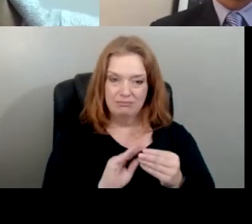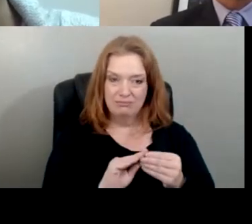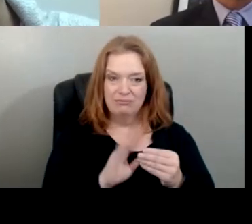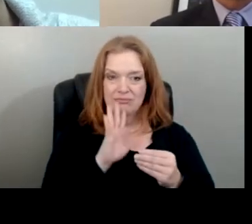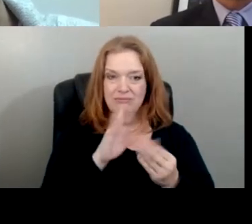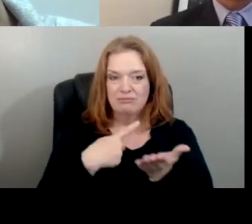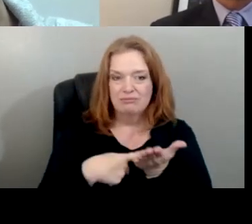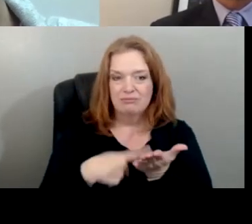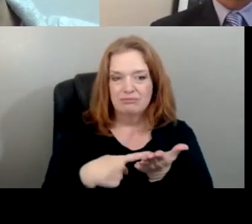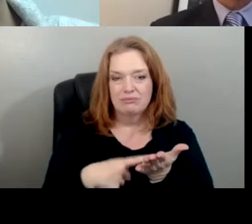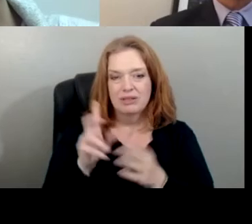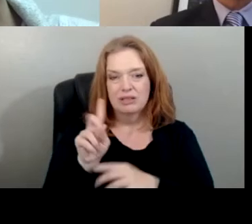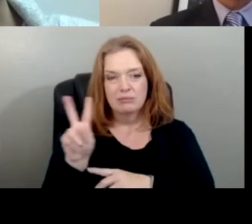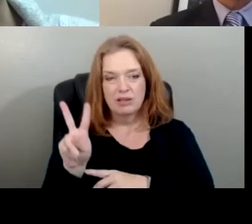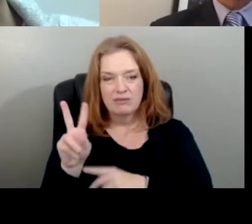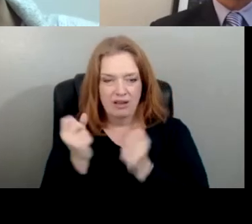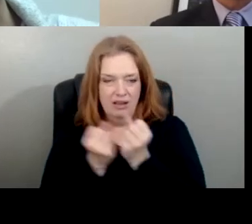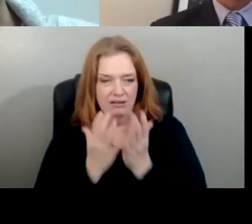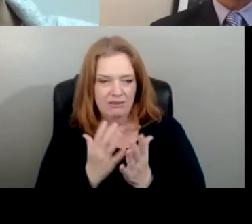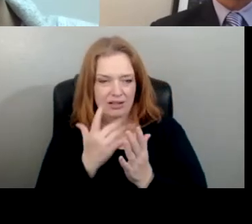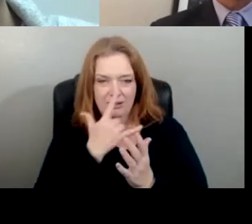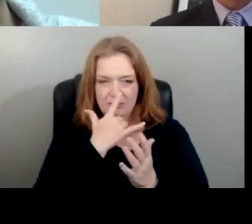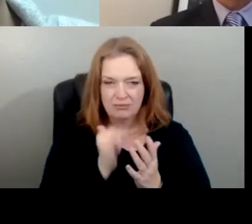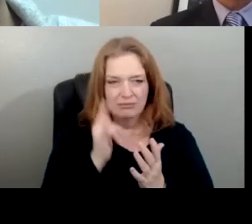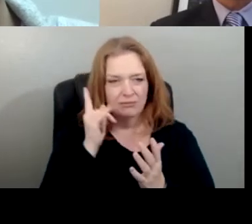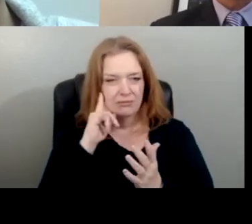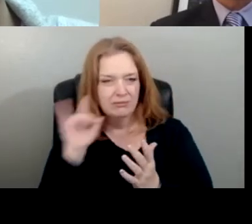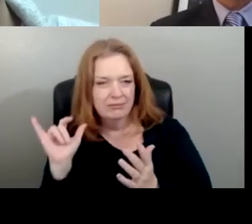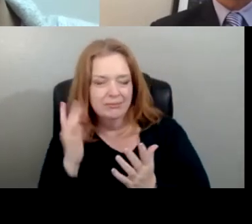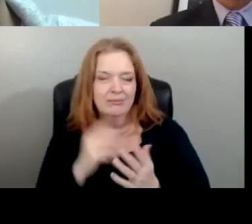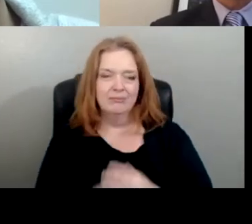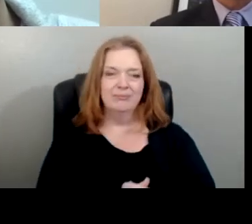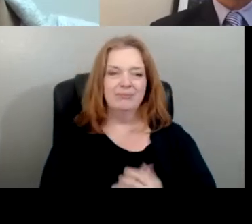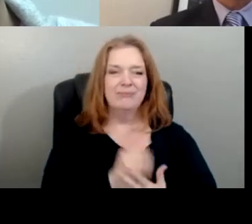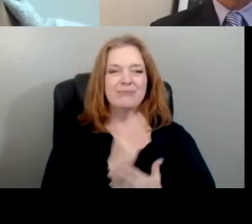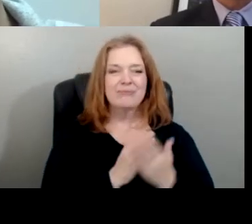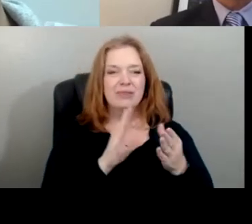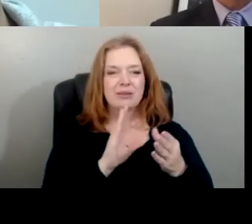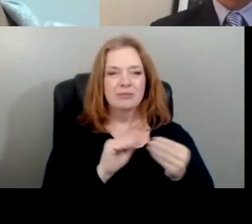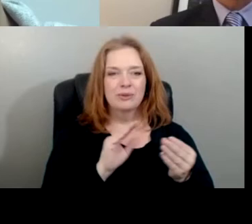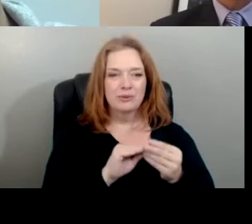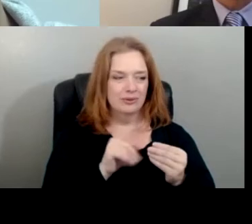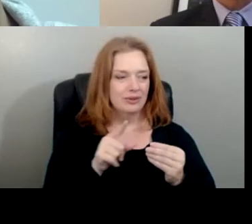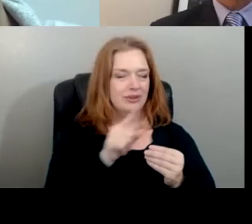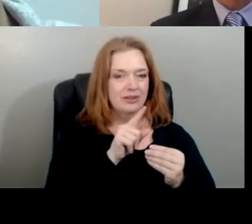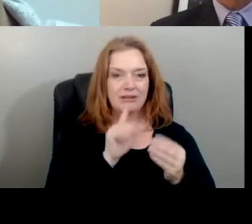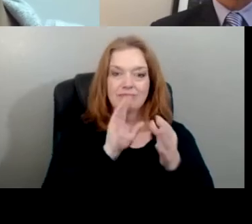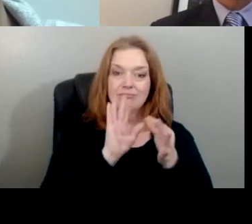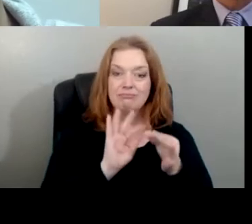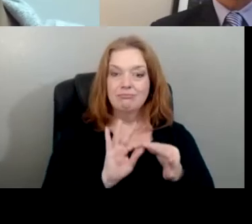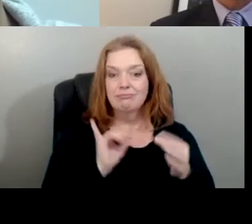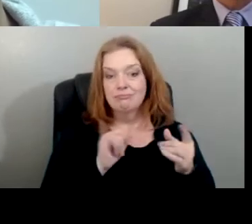domestic violence advocates. Like I hear stories about these folks doing that work. And